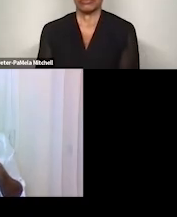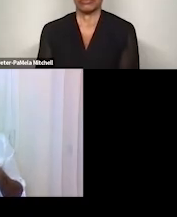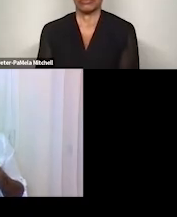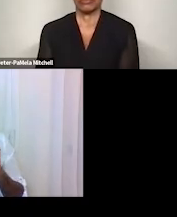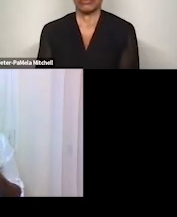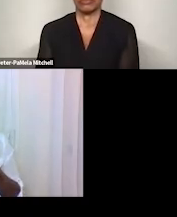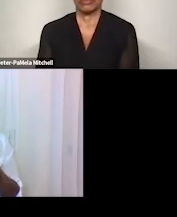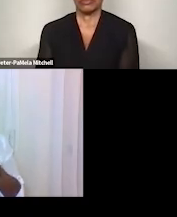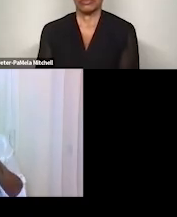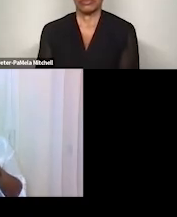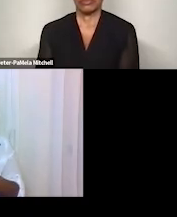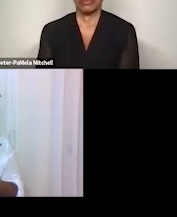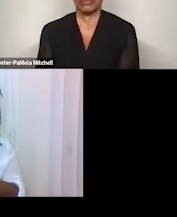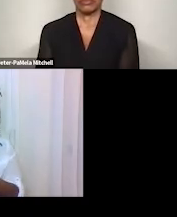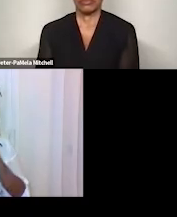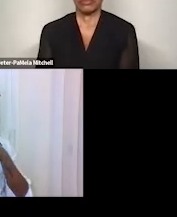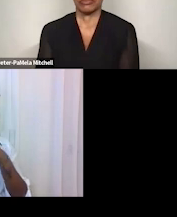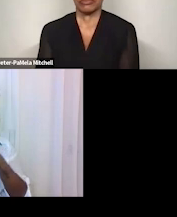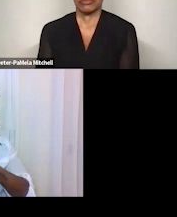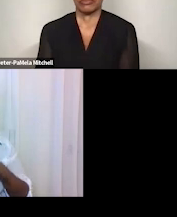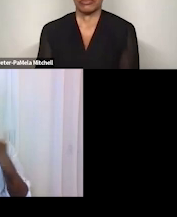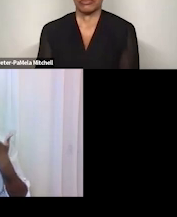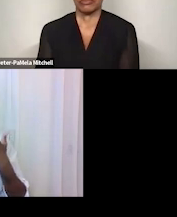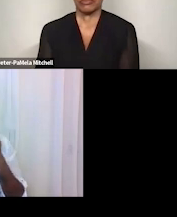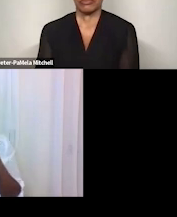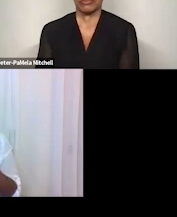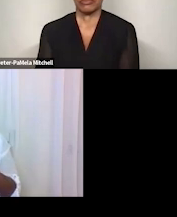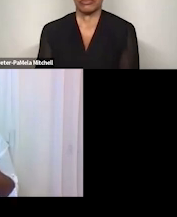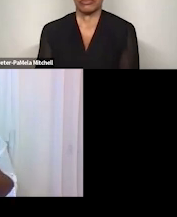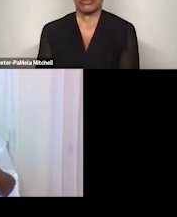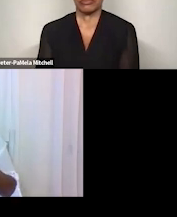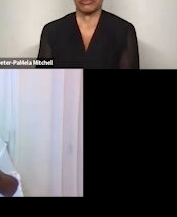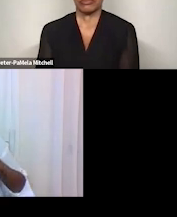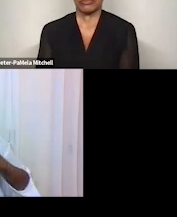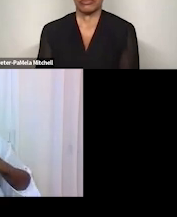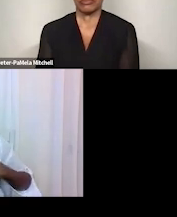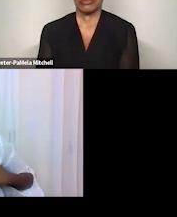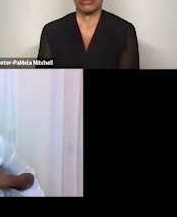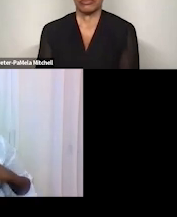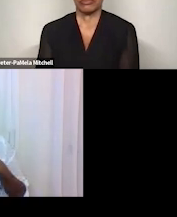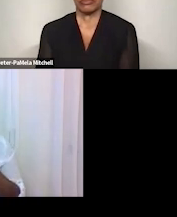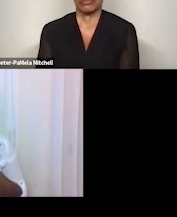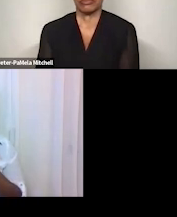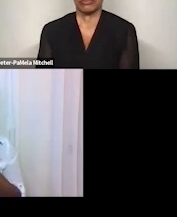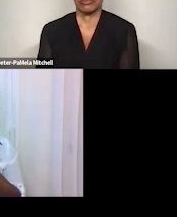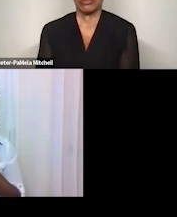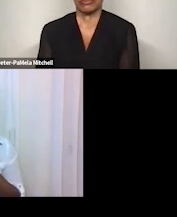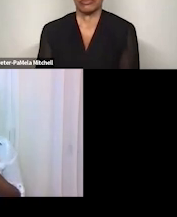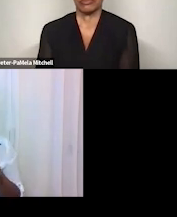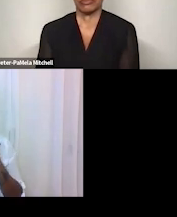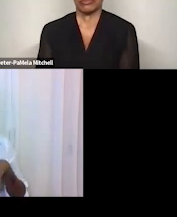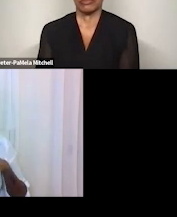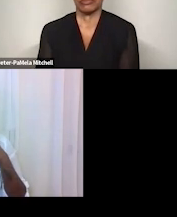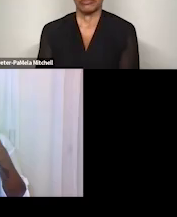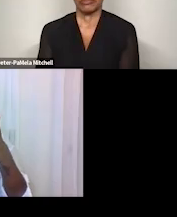really focusing initially on psychological safety and physical relaxation. And she was being seen by me under